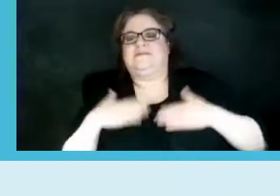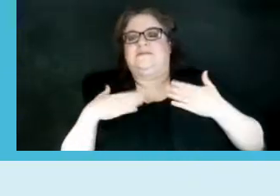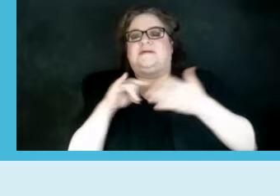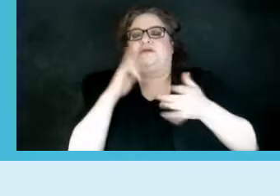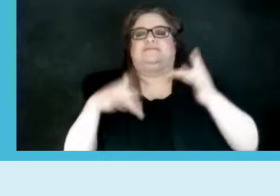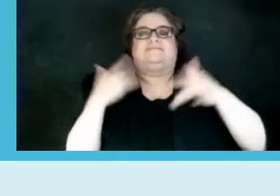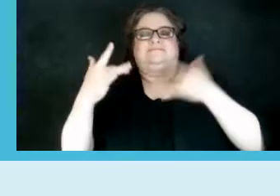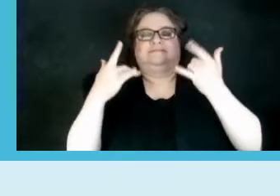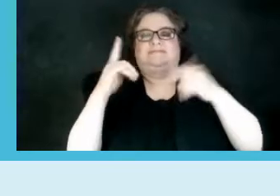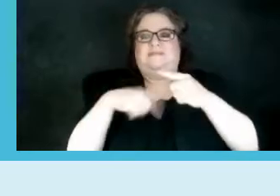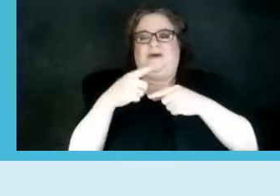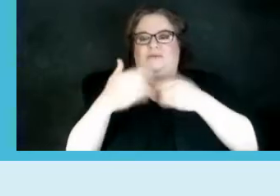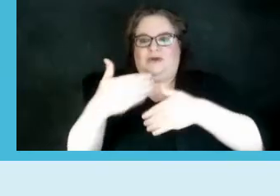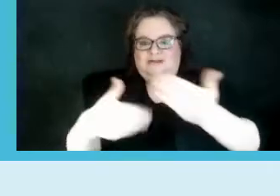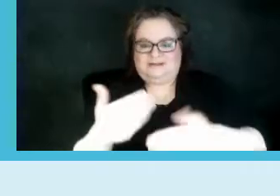process.